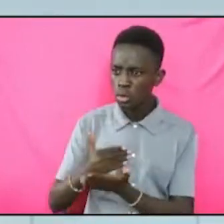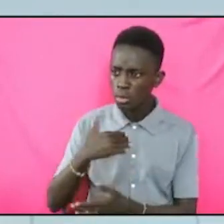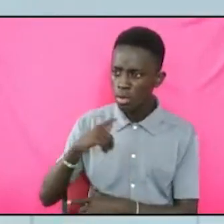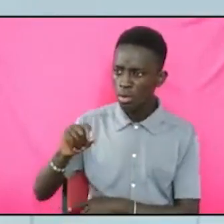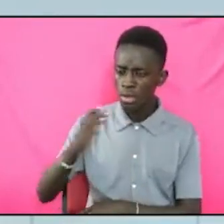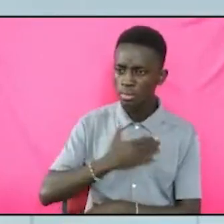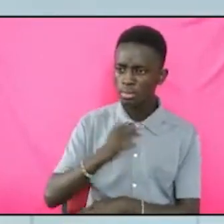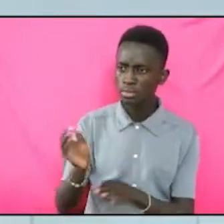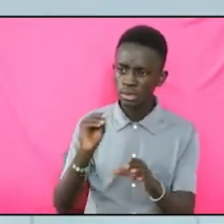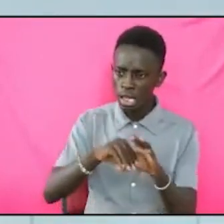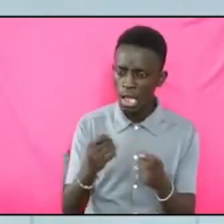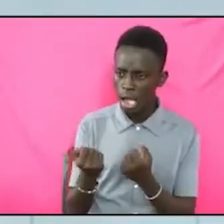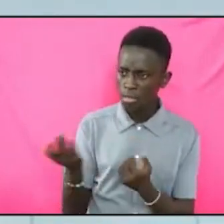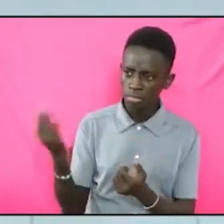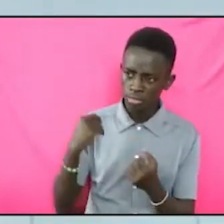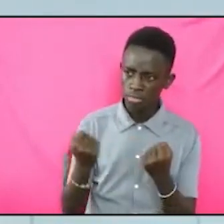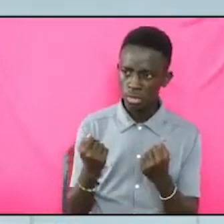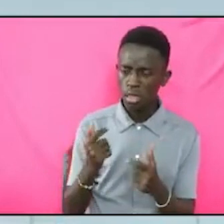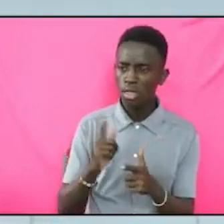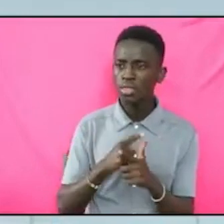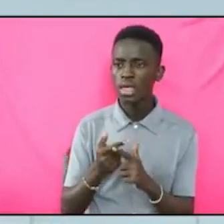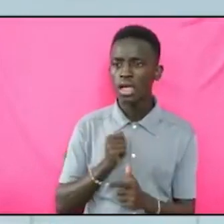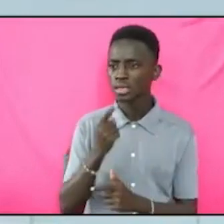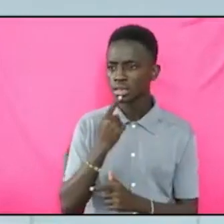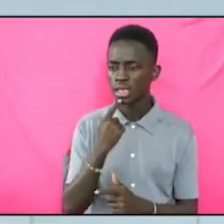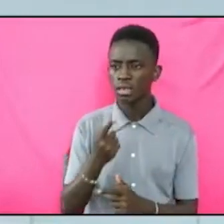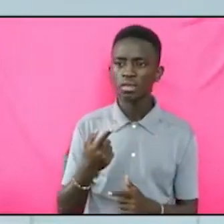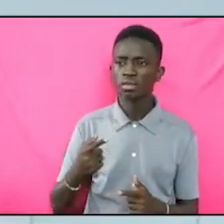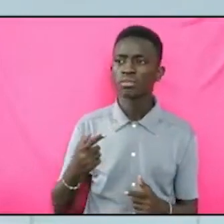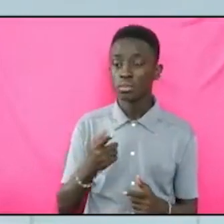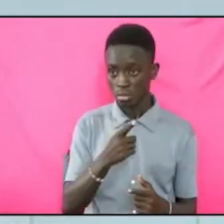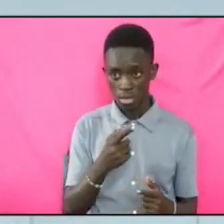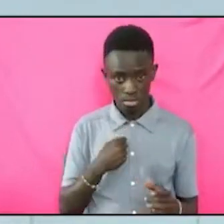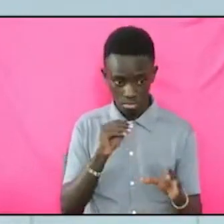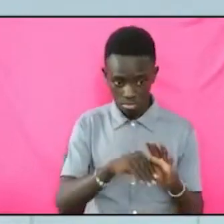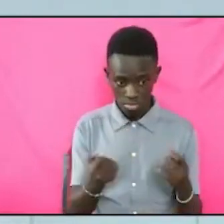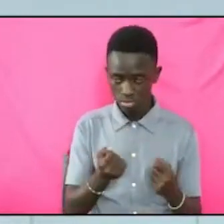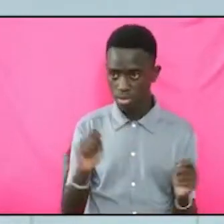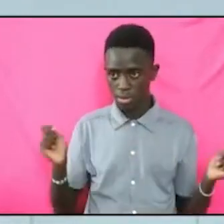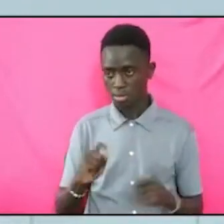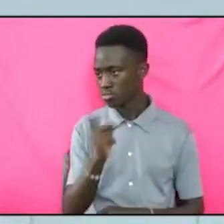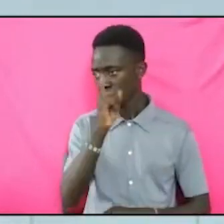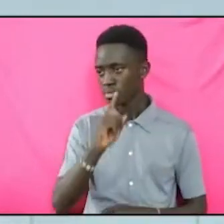car, and the lady said, unataka kwenda kuniroga, and proceeded with the motorbike, and it was raining.